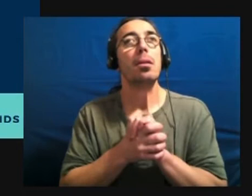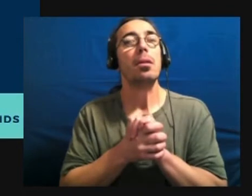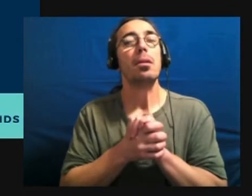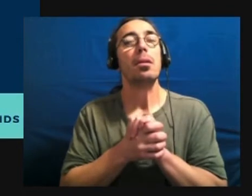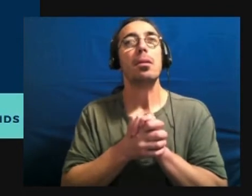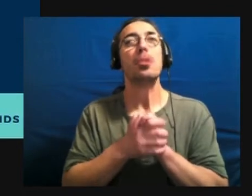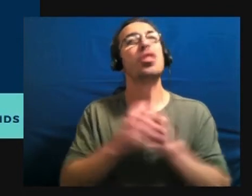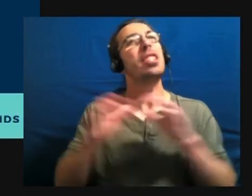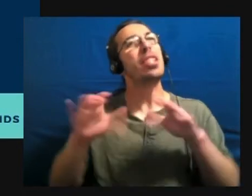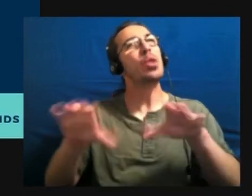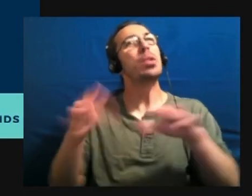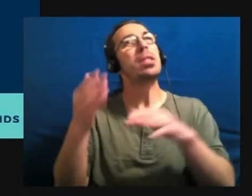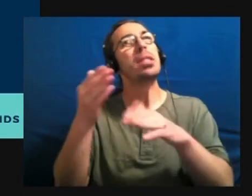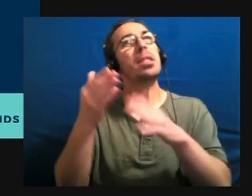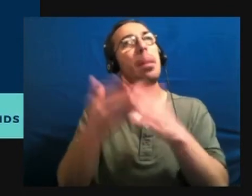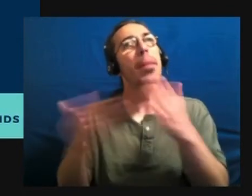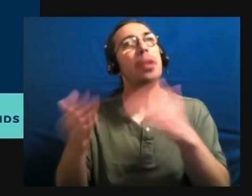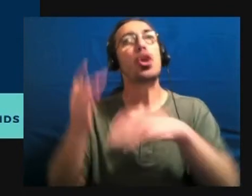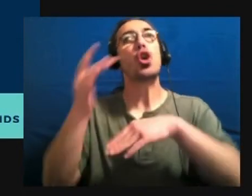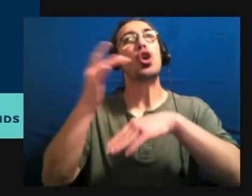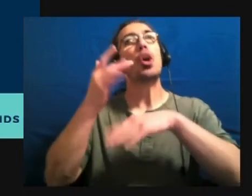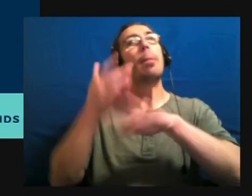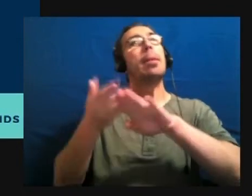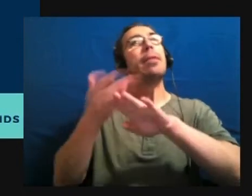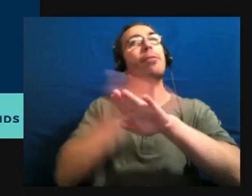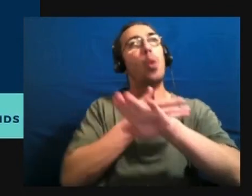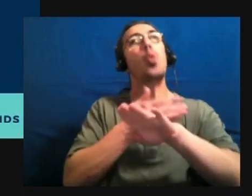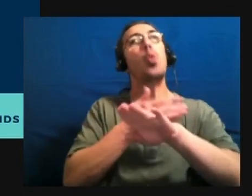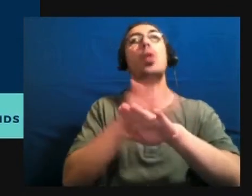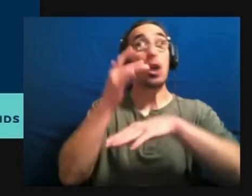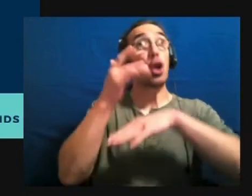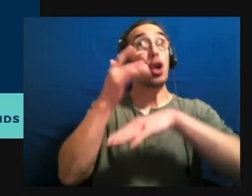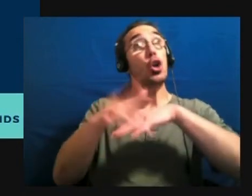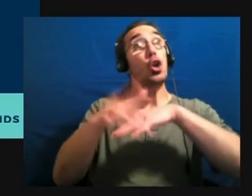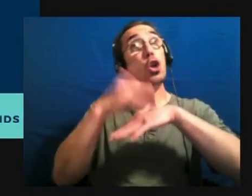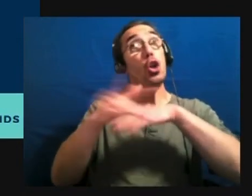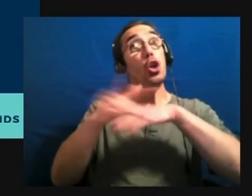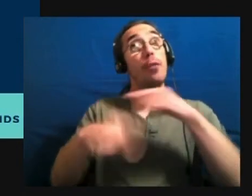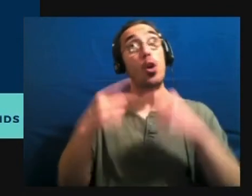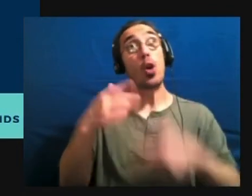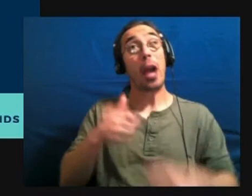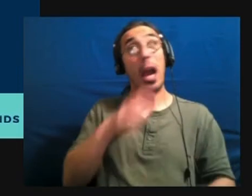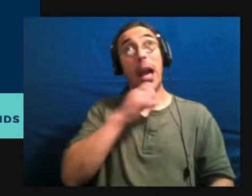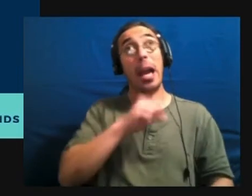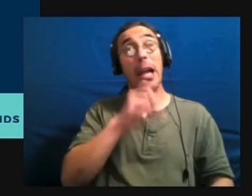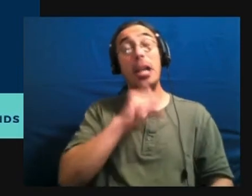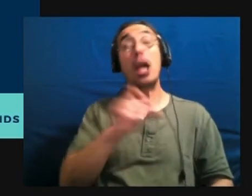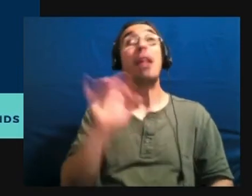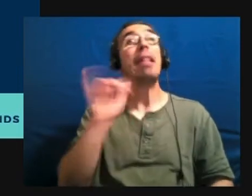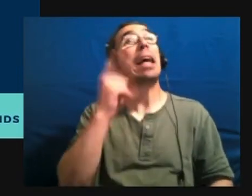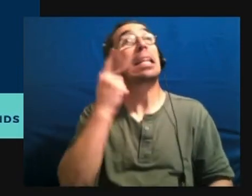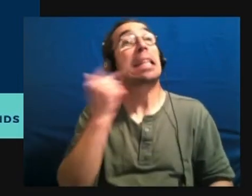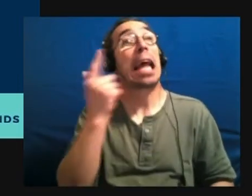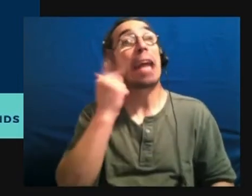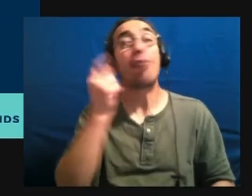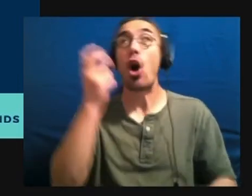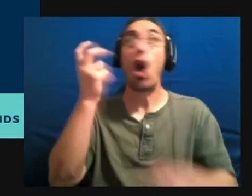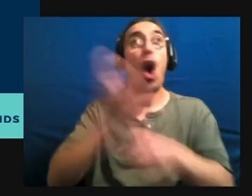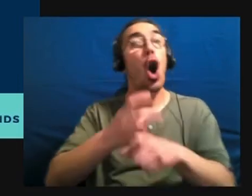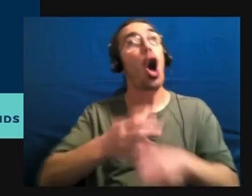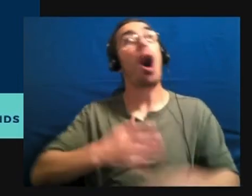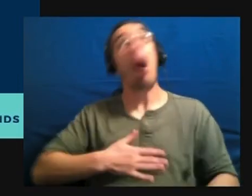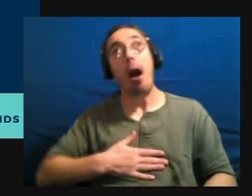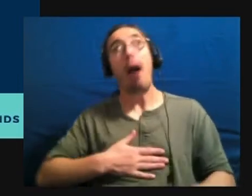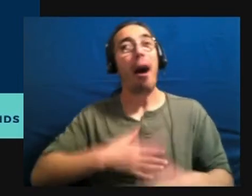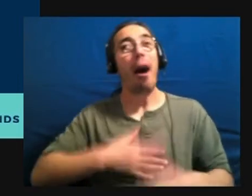children, like smiling and laughing. She was laughing, like robust, hard belly laughing